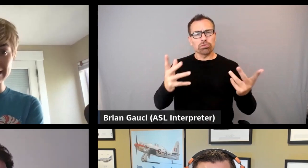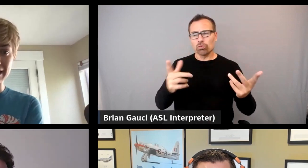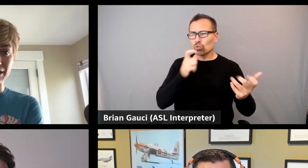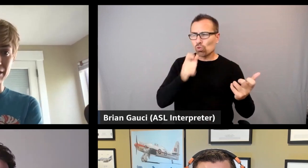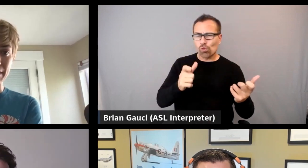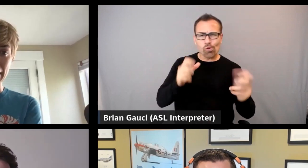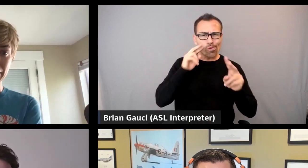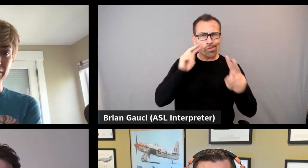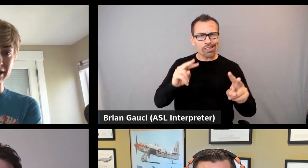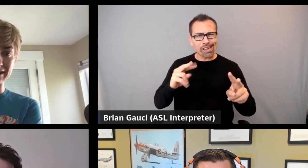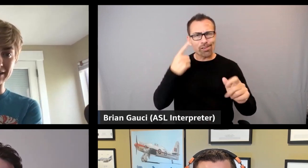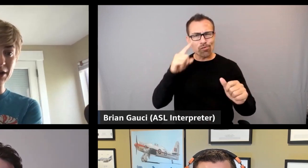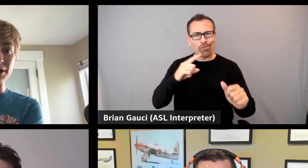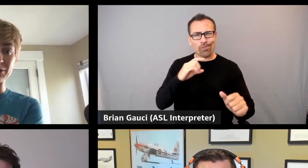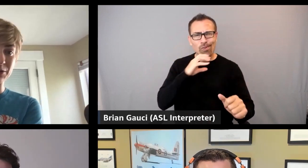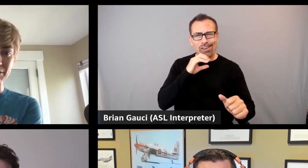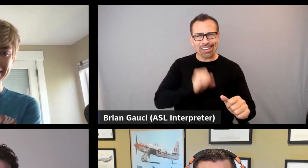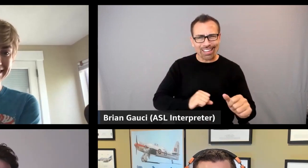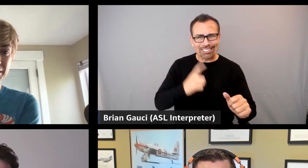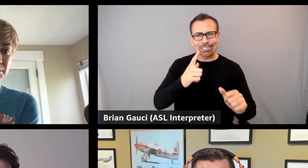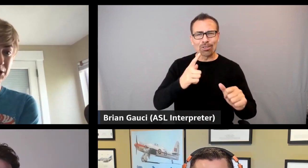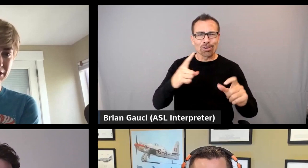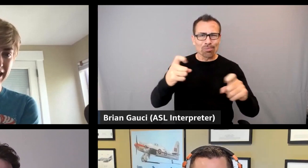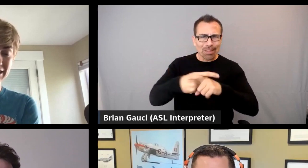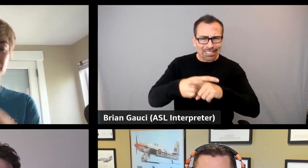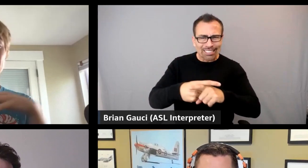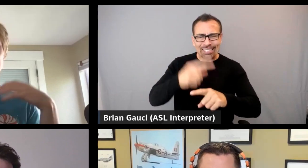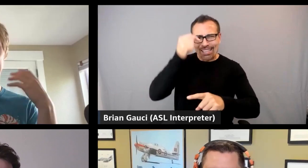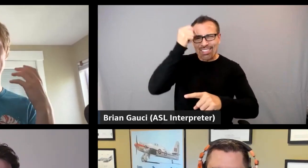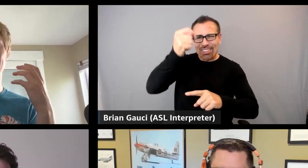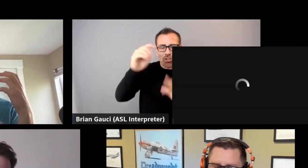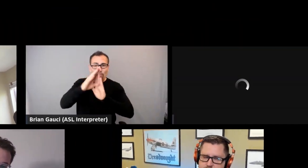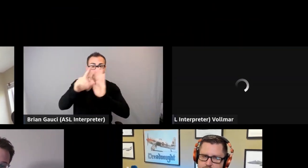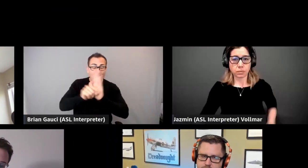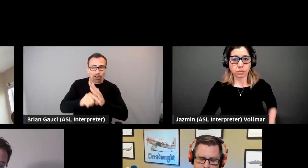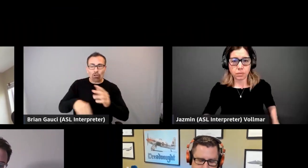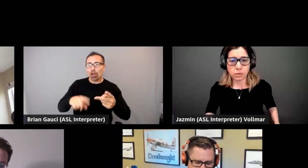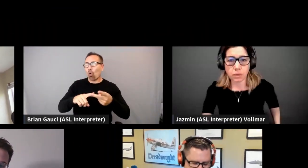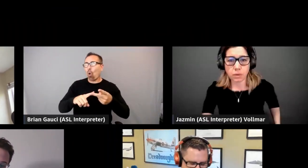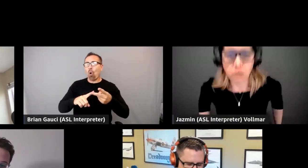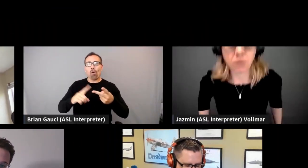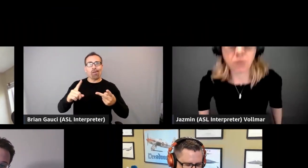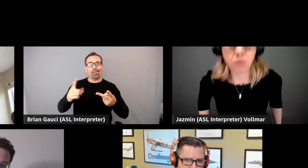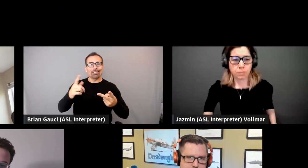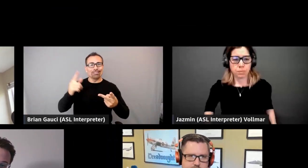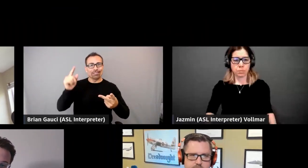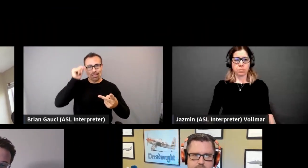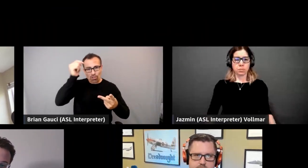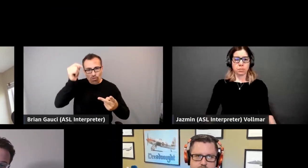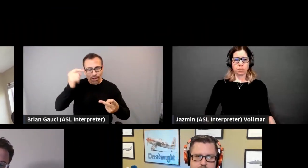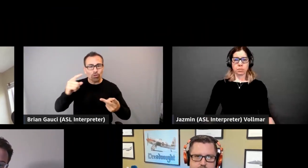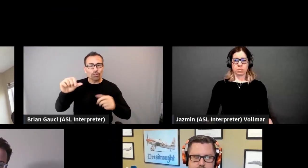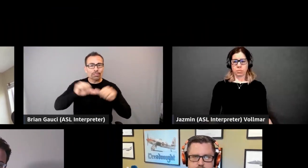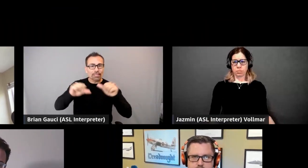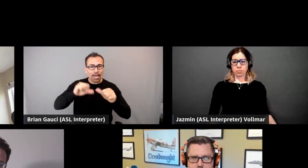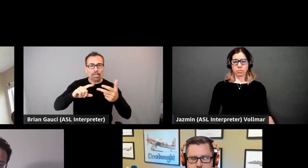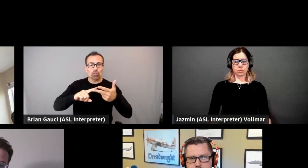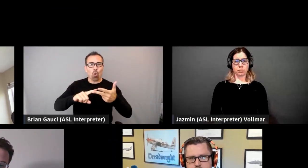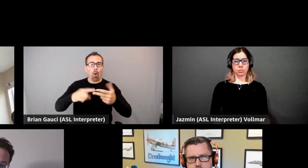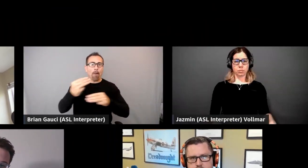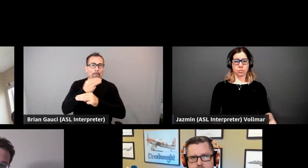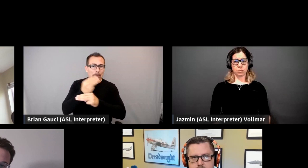classical complexity theory background in theoretical computer science. There are people who come at it from a pure math, like topological